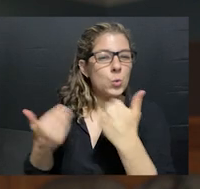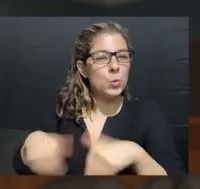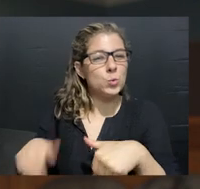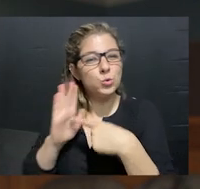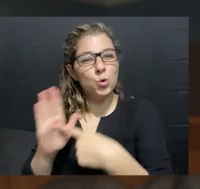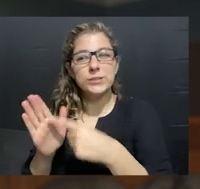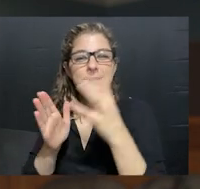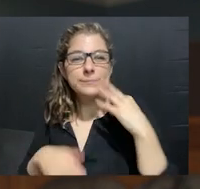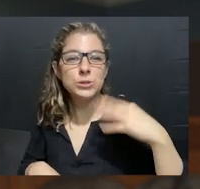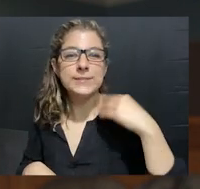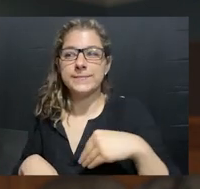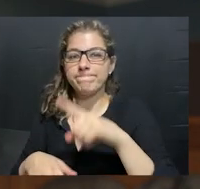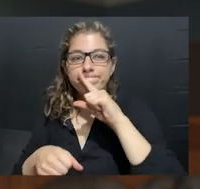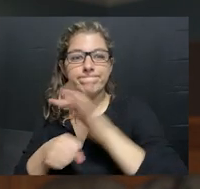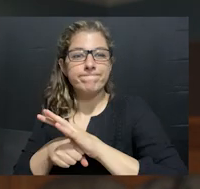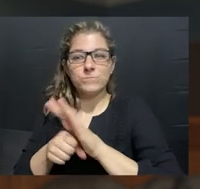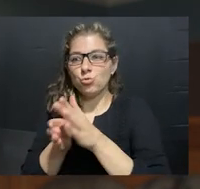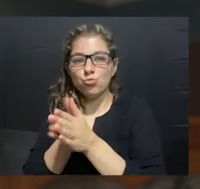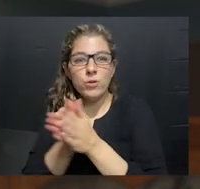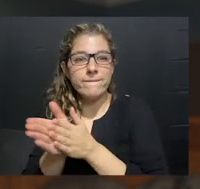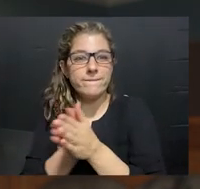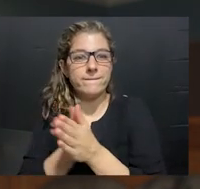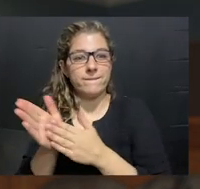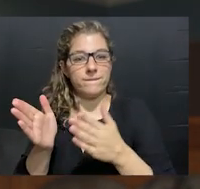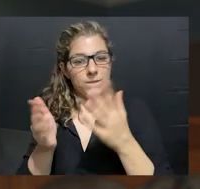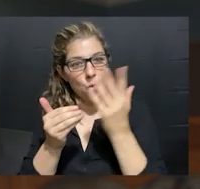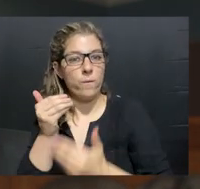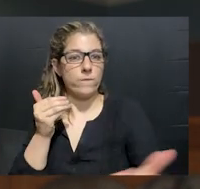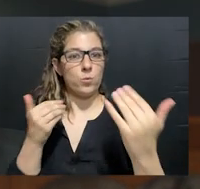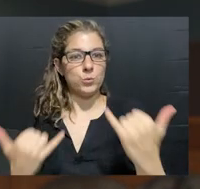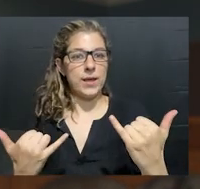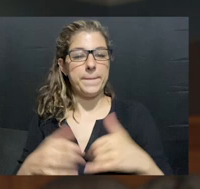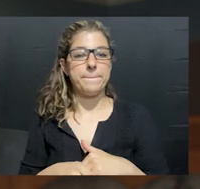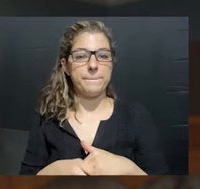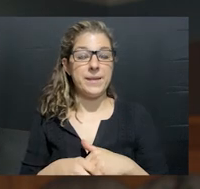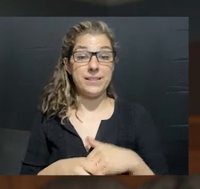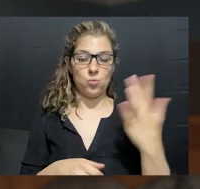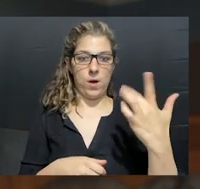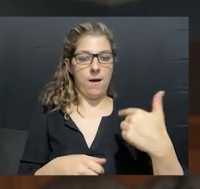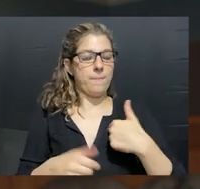the sheer drive and determination we have leading us going forward. And that's why